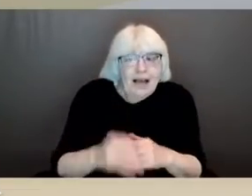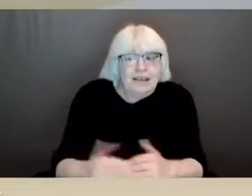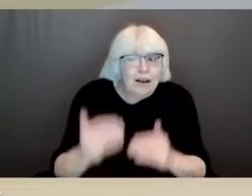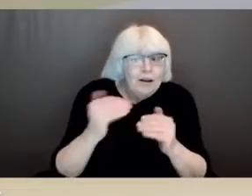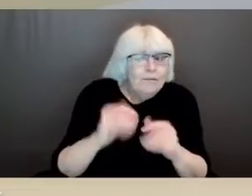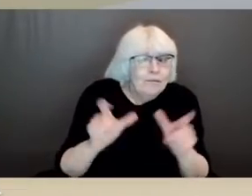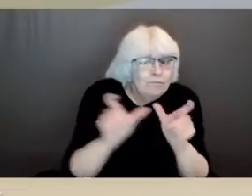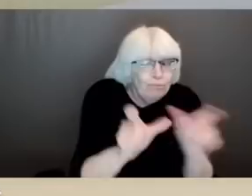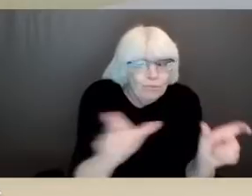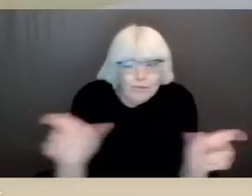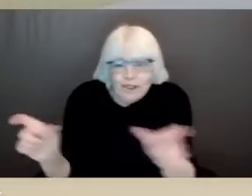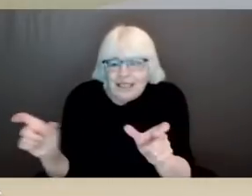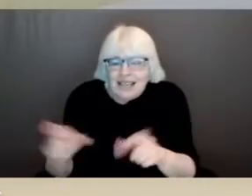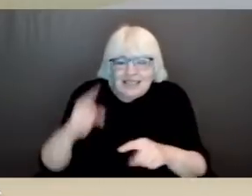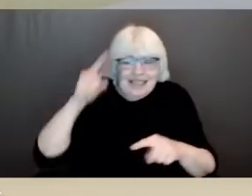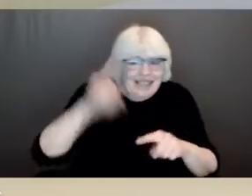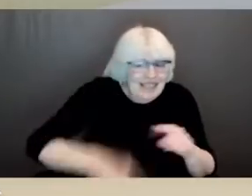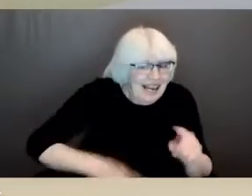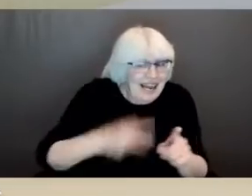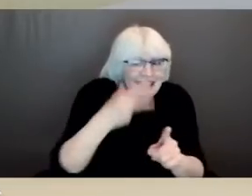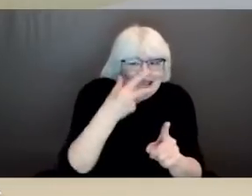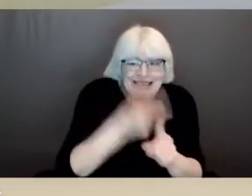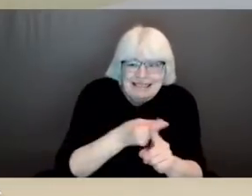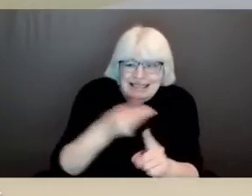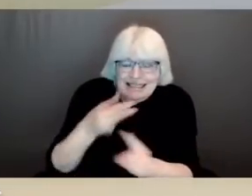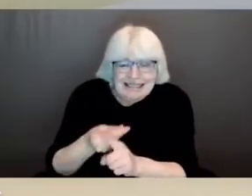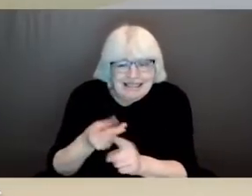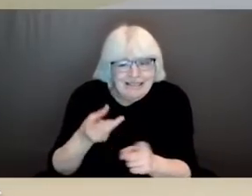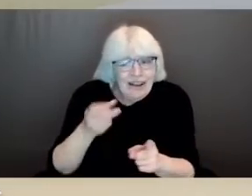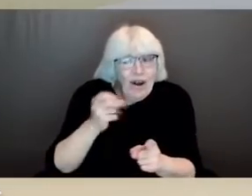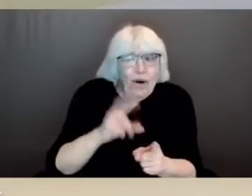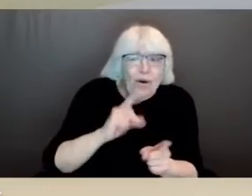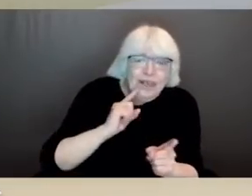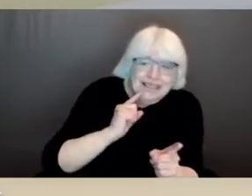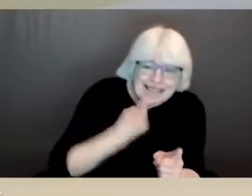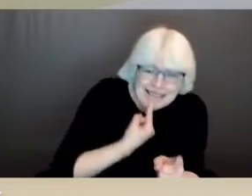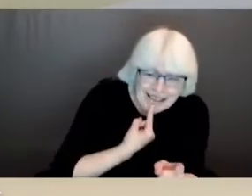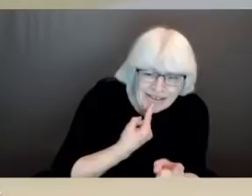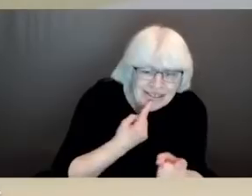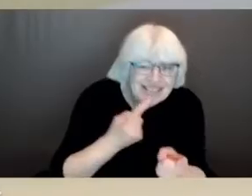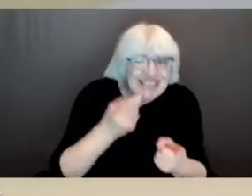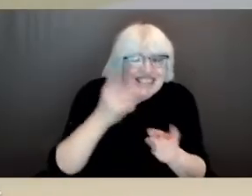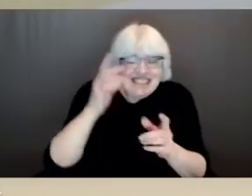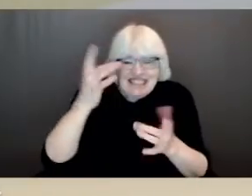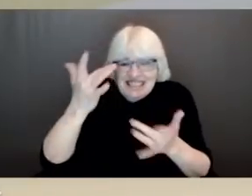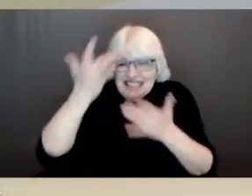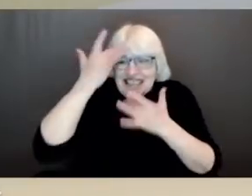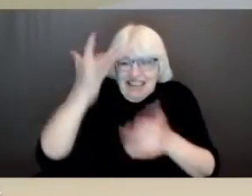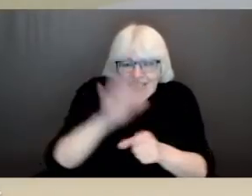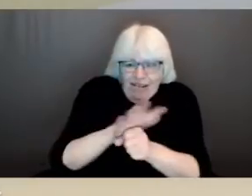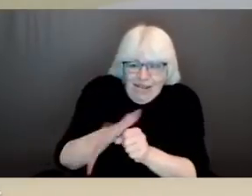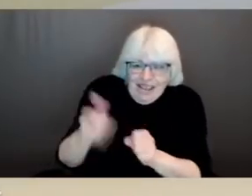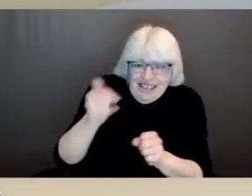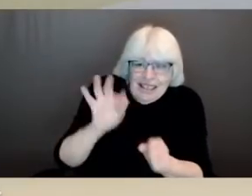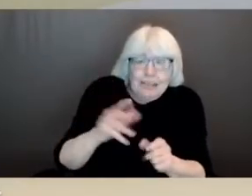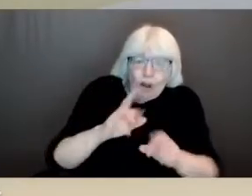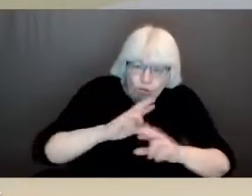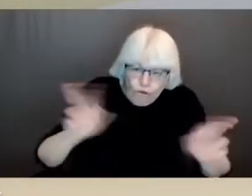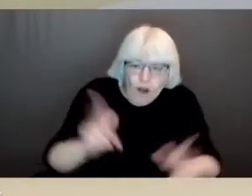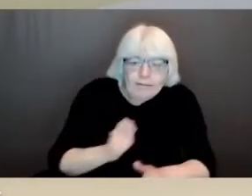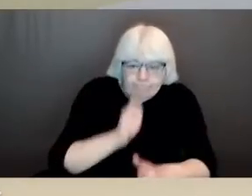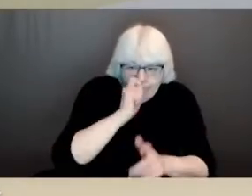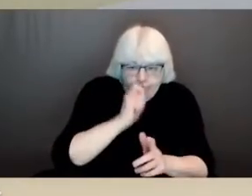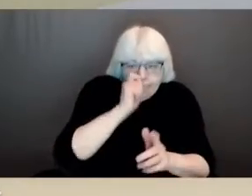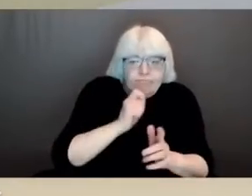or who are at risk of severe outcomes from COVID-19, we implemented the vaccinator test policy for frontline workers, first in